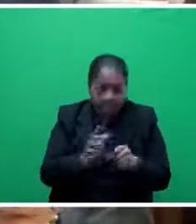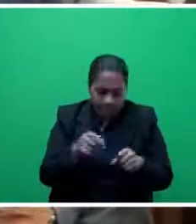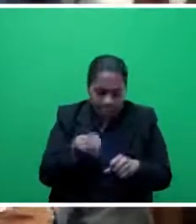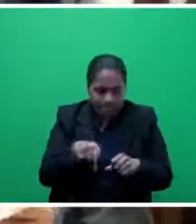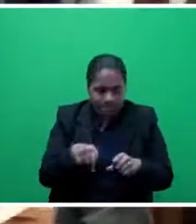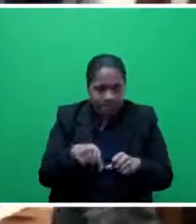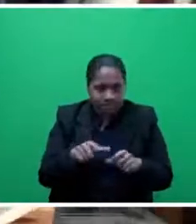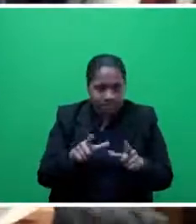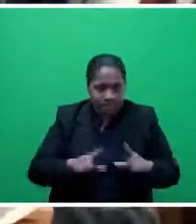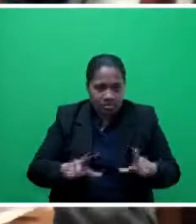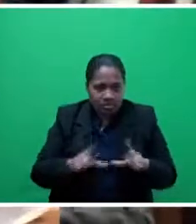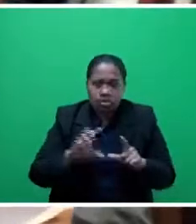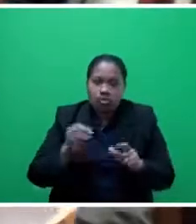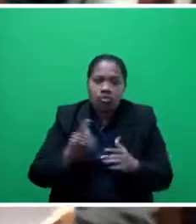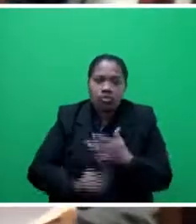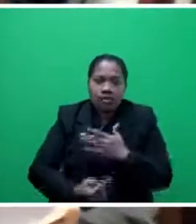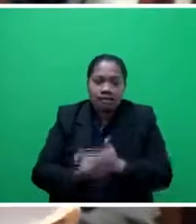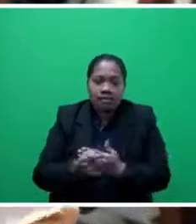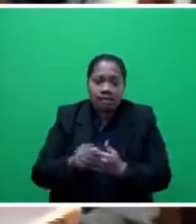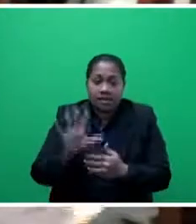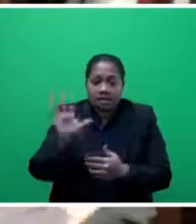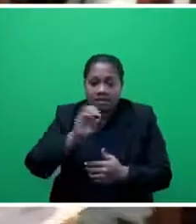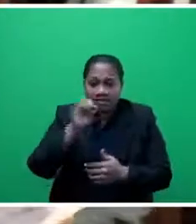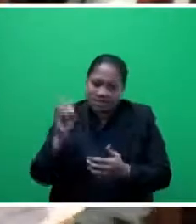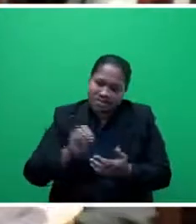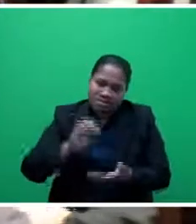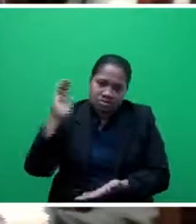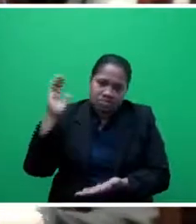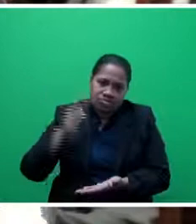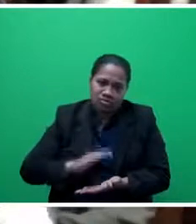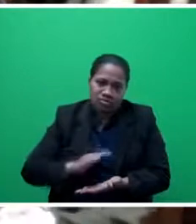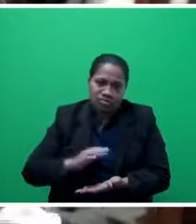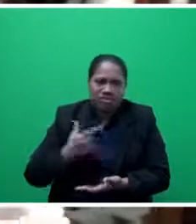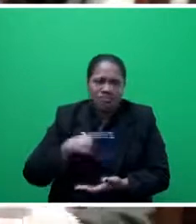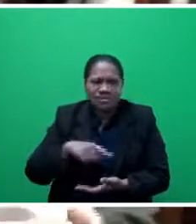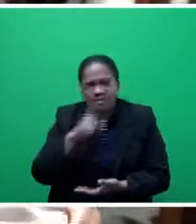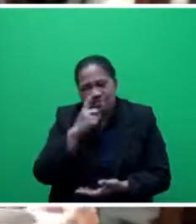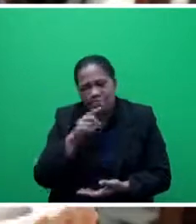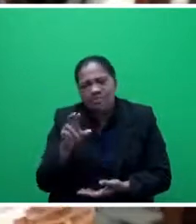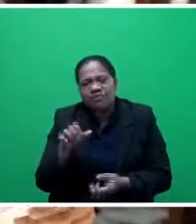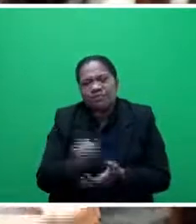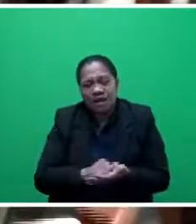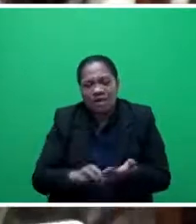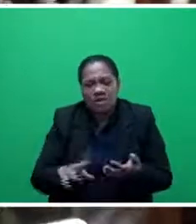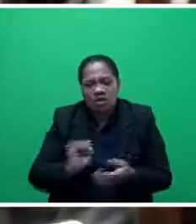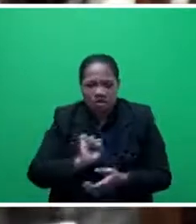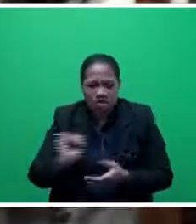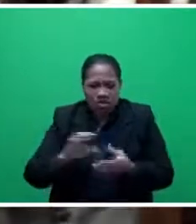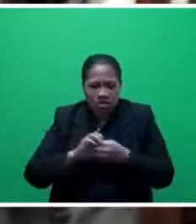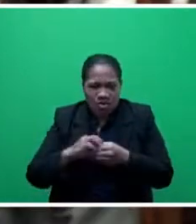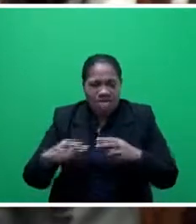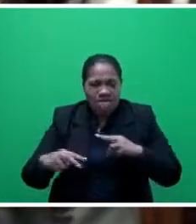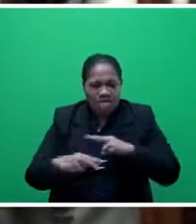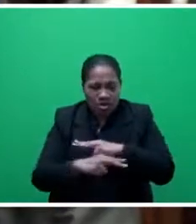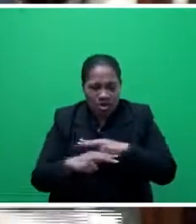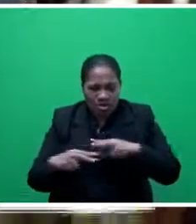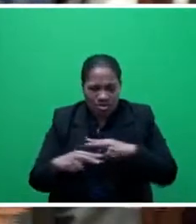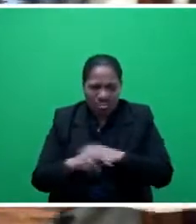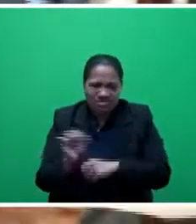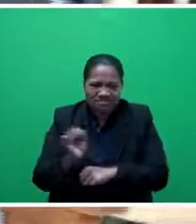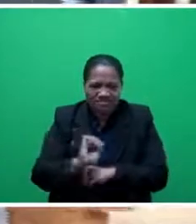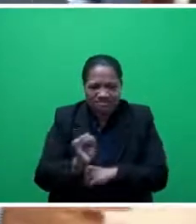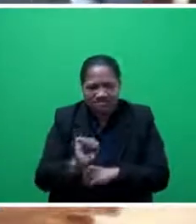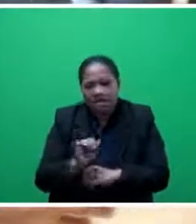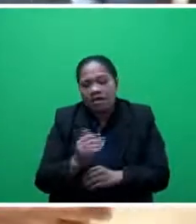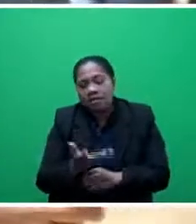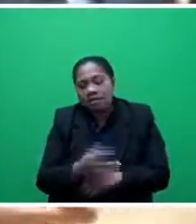reduced the duty on those batteries to 5%. For people who want to buy for the vehicles, etc. But batteries that are actually made in Fiji, because they